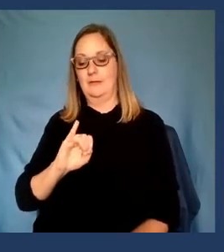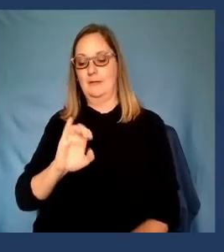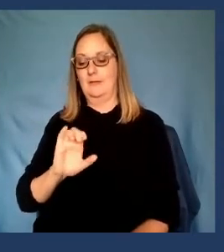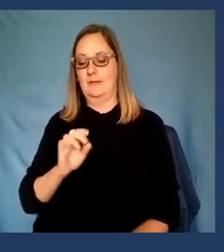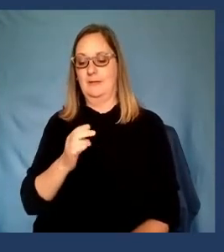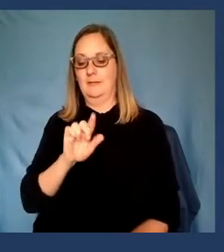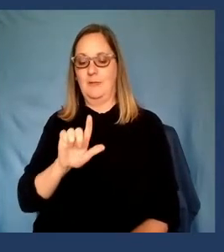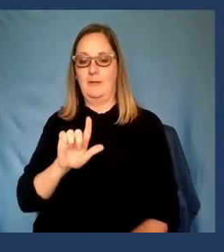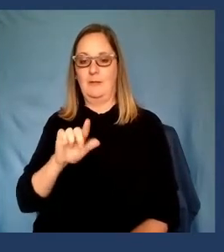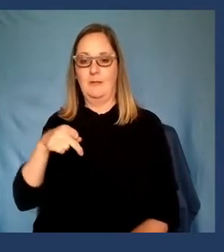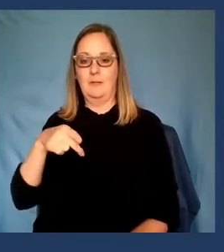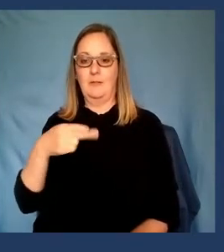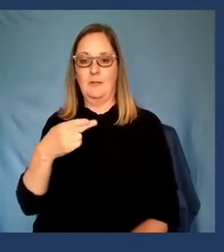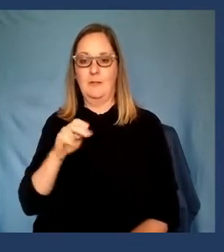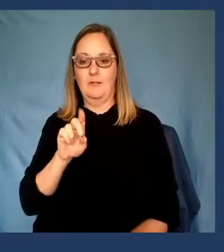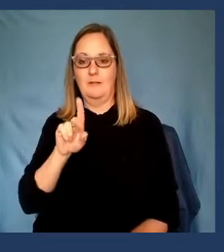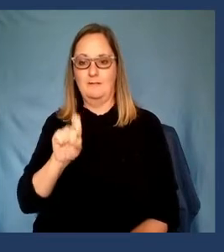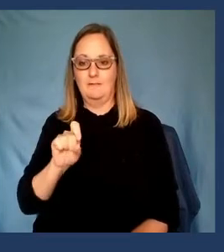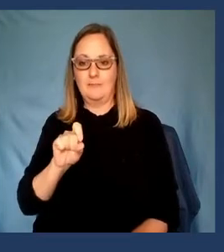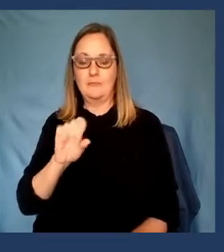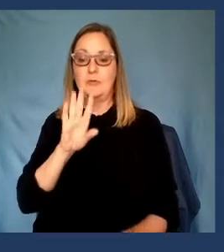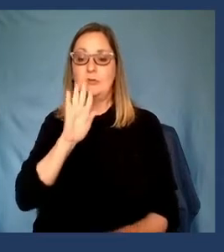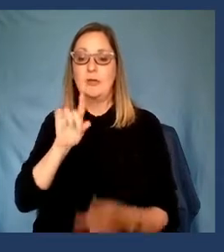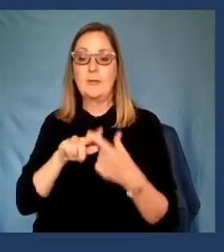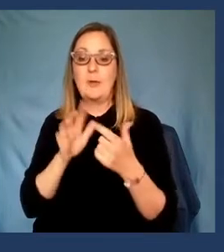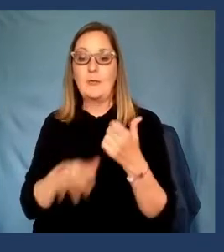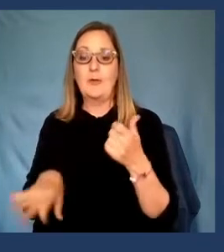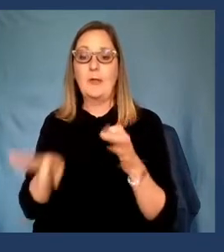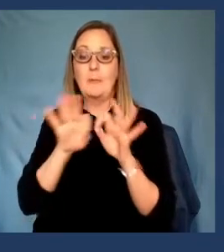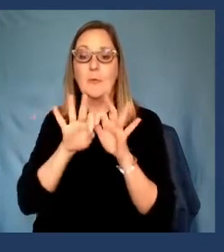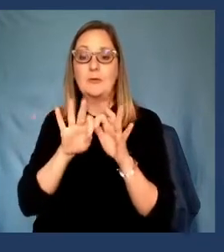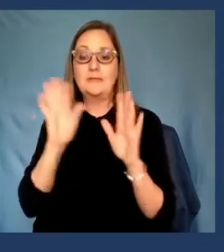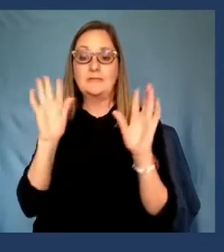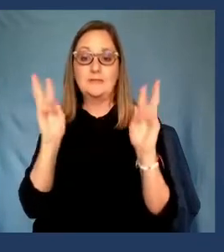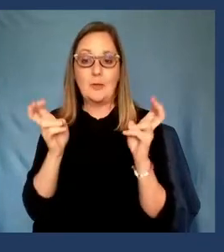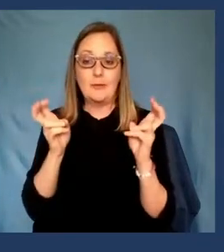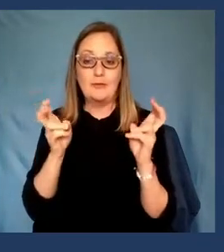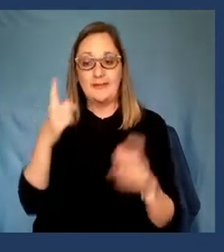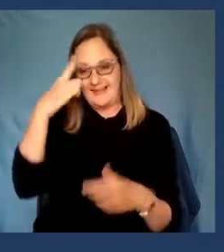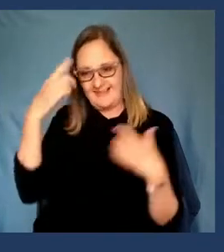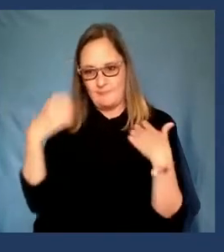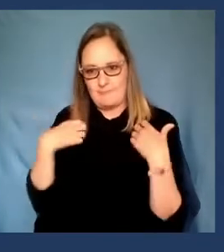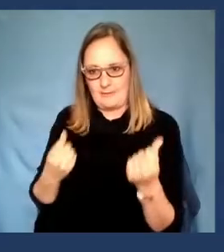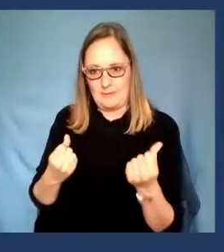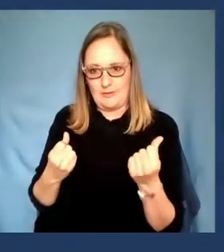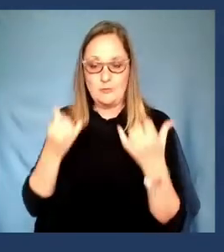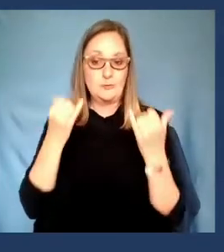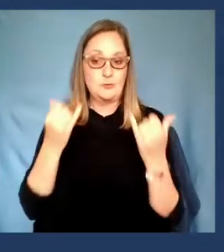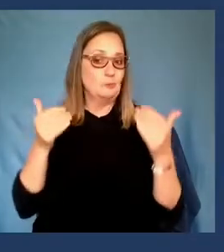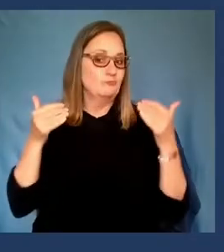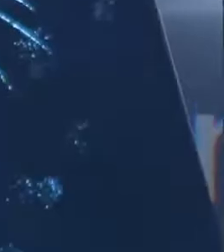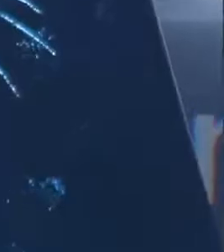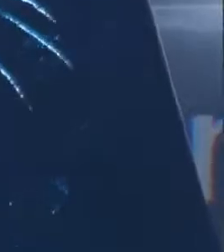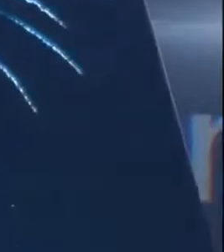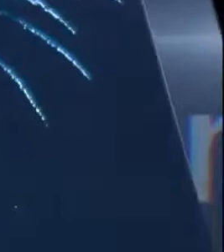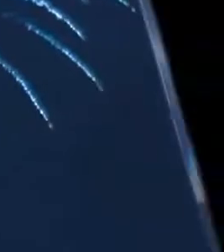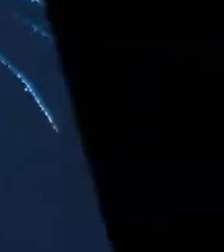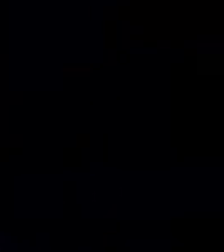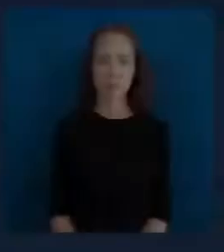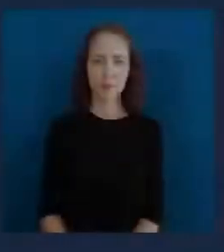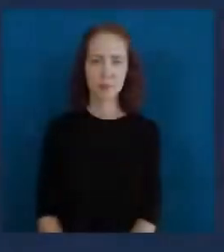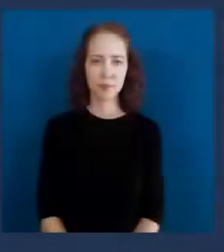now of mental health. So without further ado, let's get this show on the road. Here's Panos.